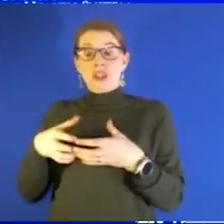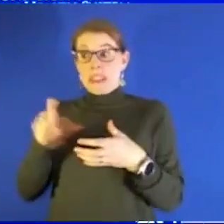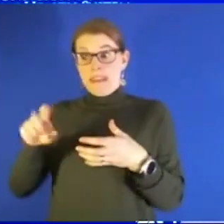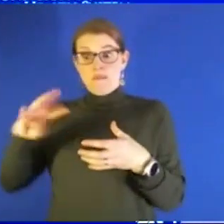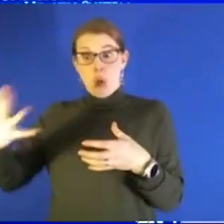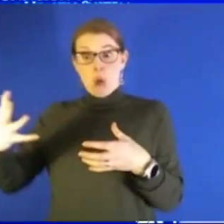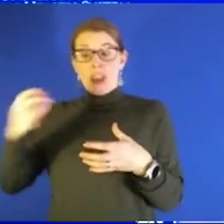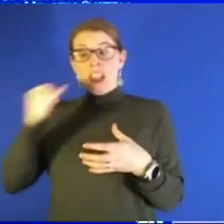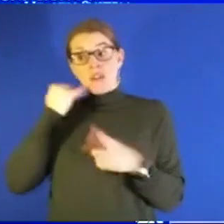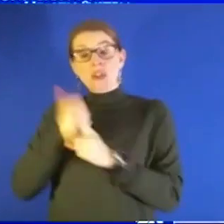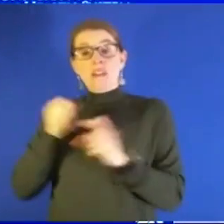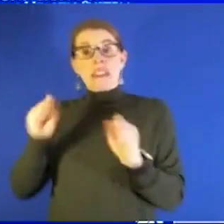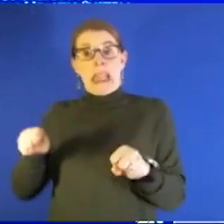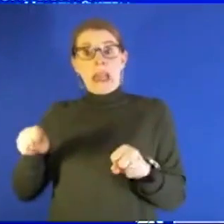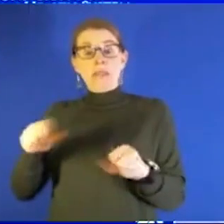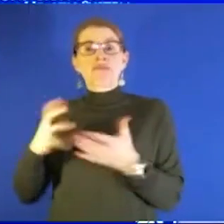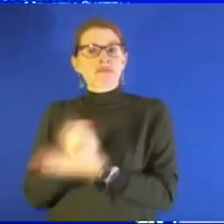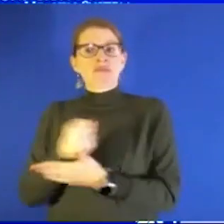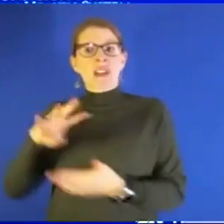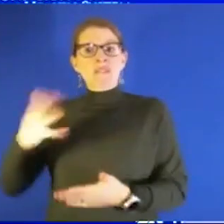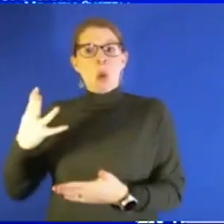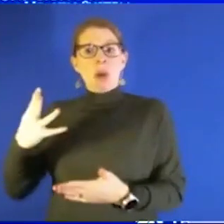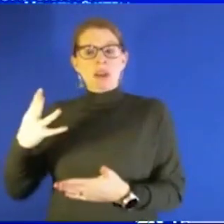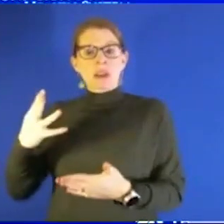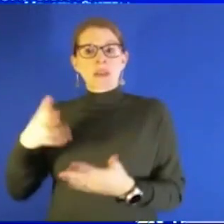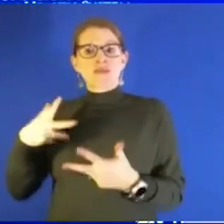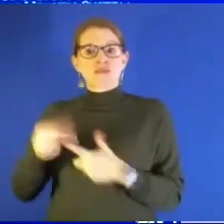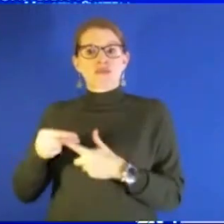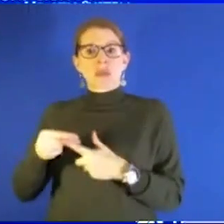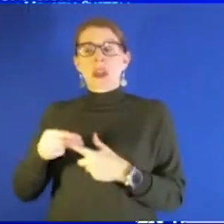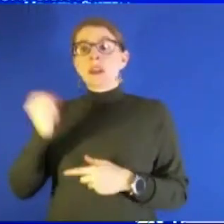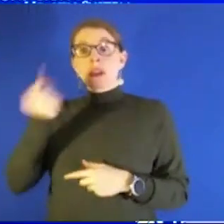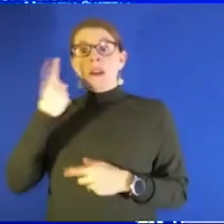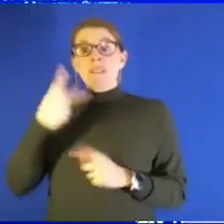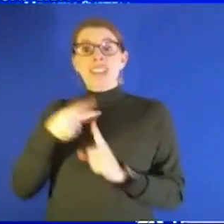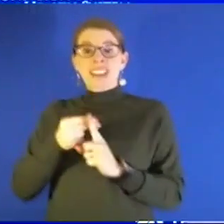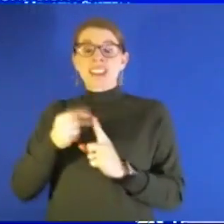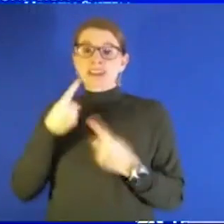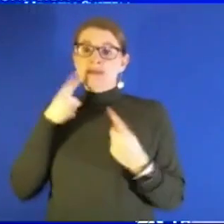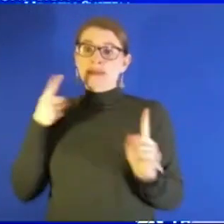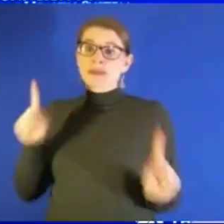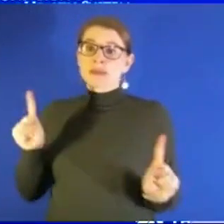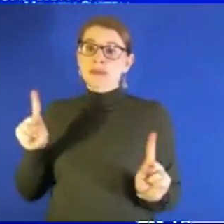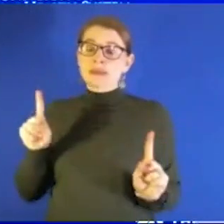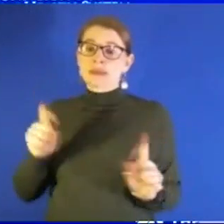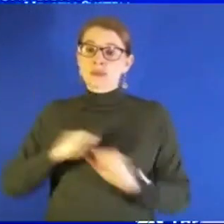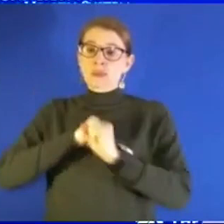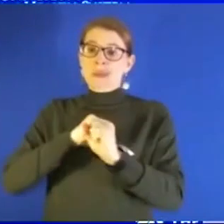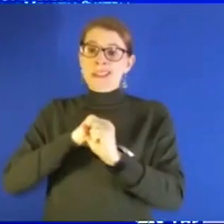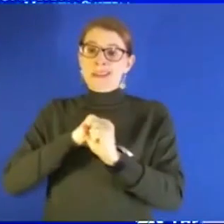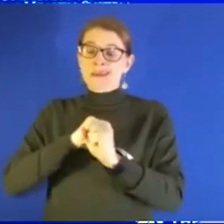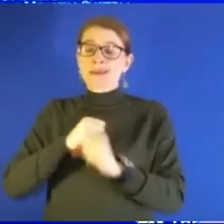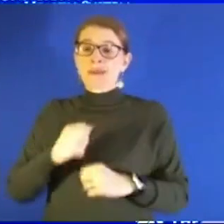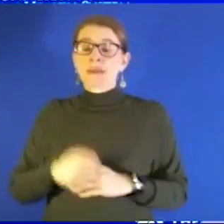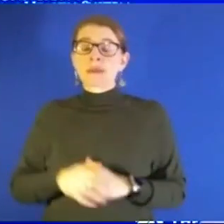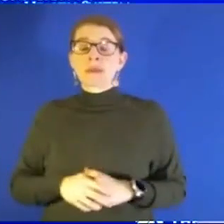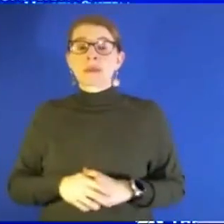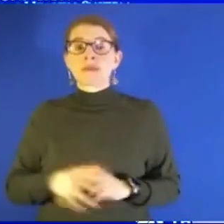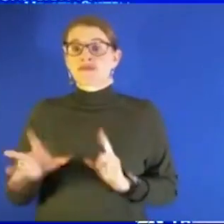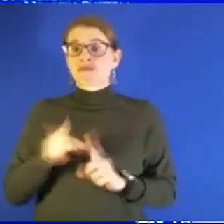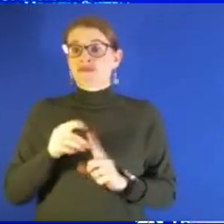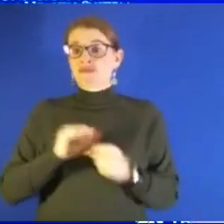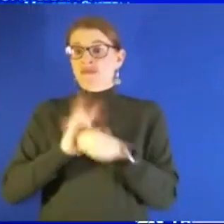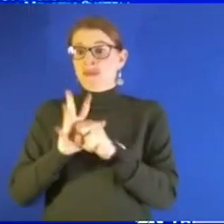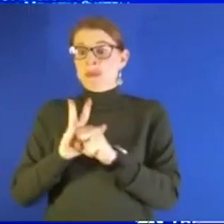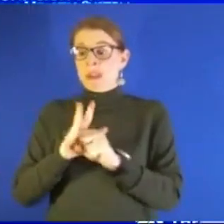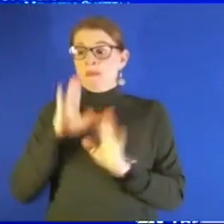dose, because we know vaccination really does help. So I think it's really important to stay focused on the true topics and really what is the